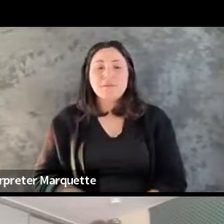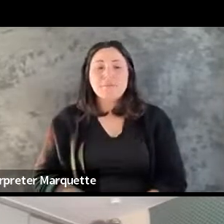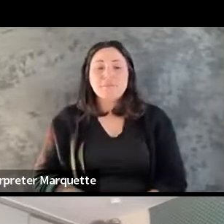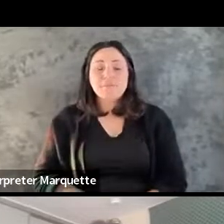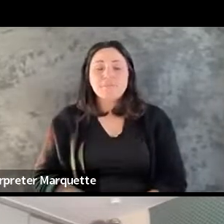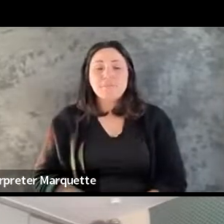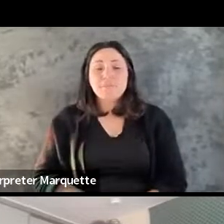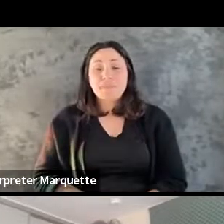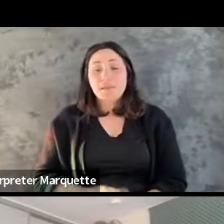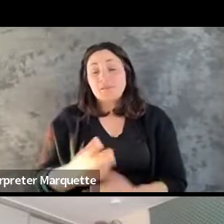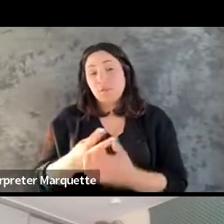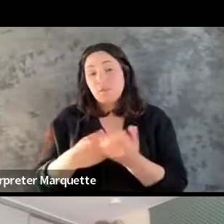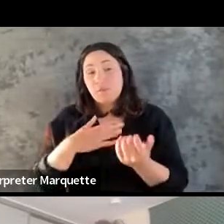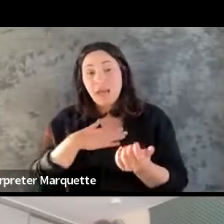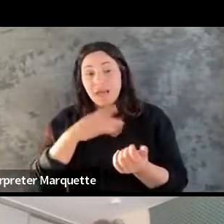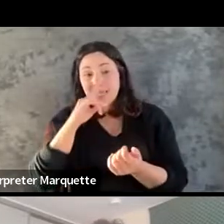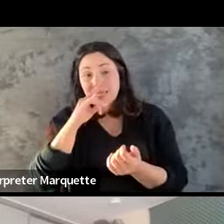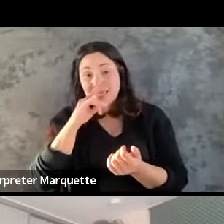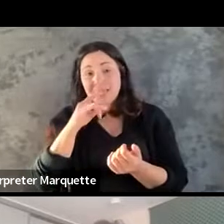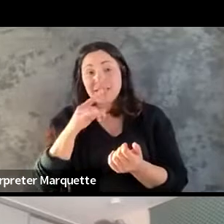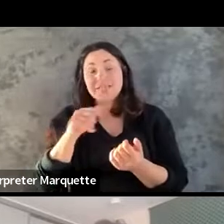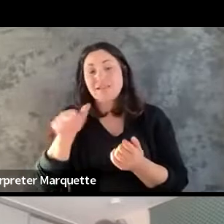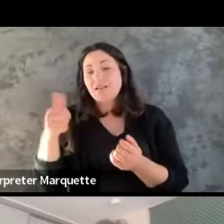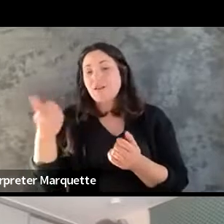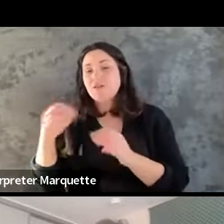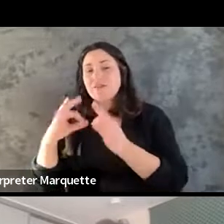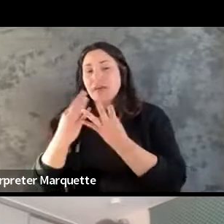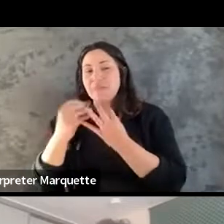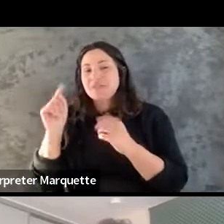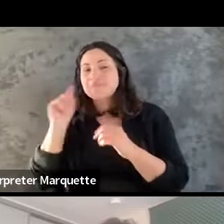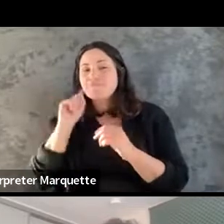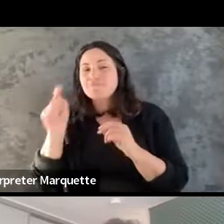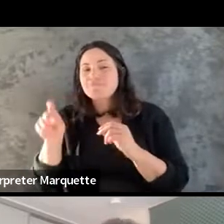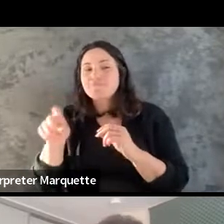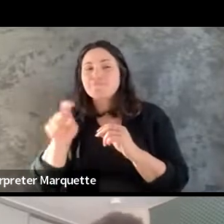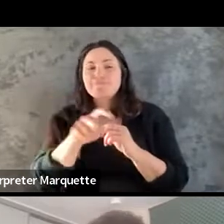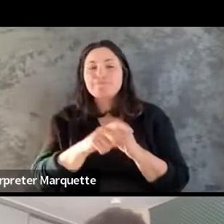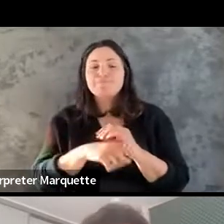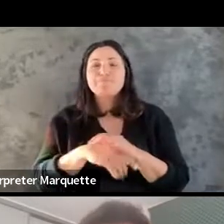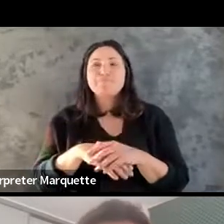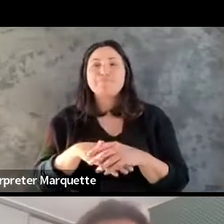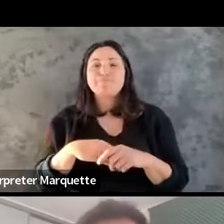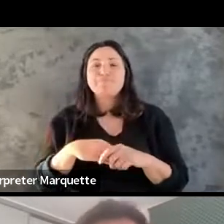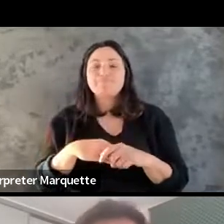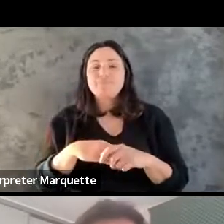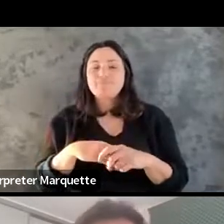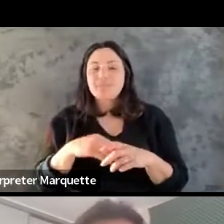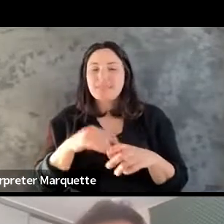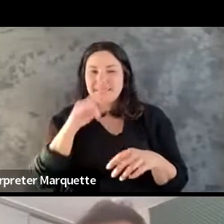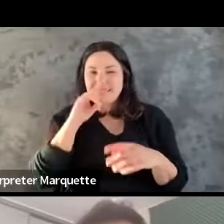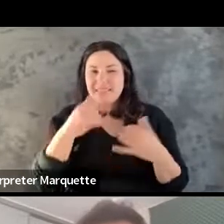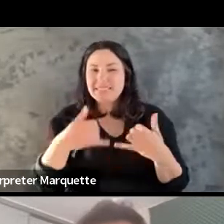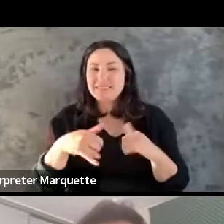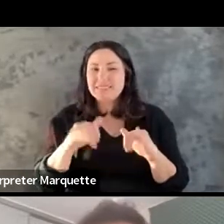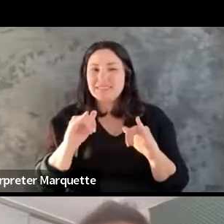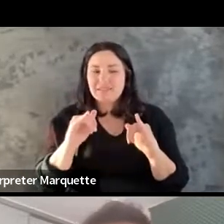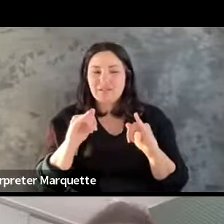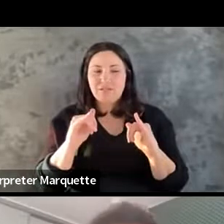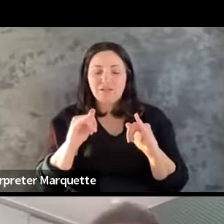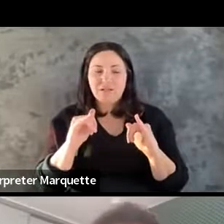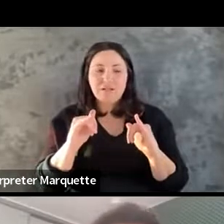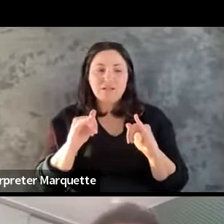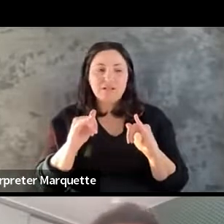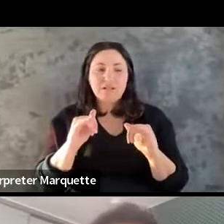both of my kids and other families and everything, that these kids are still being affected by